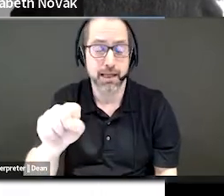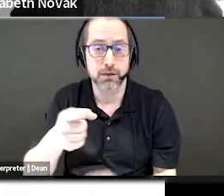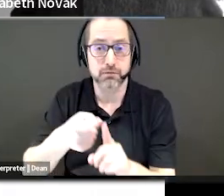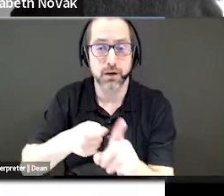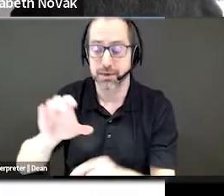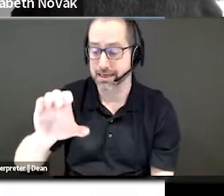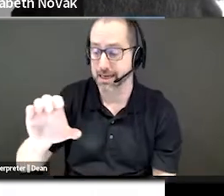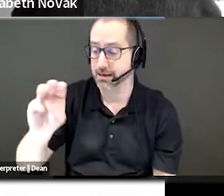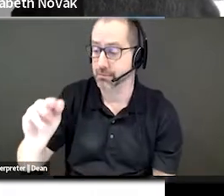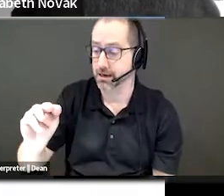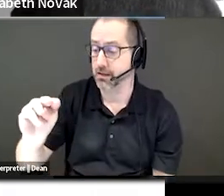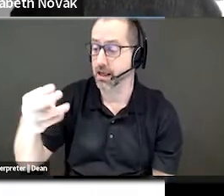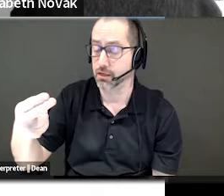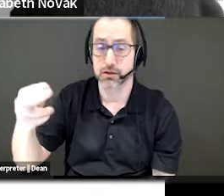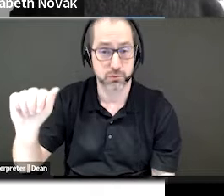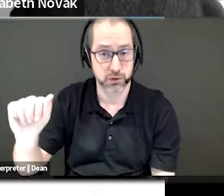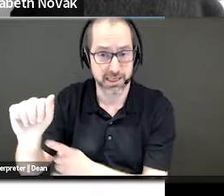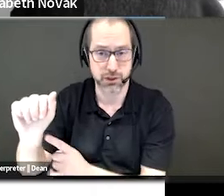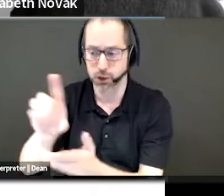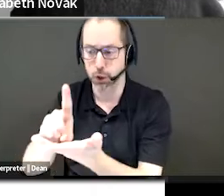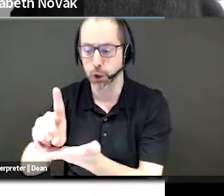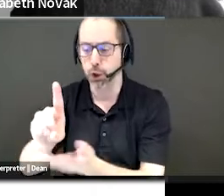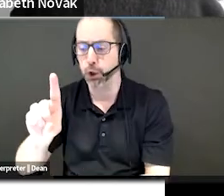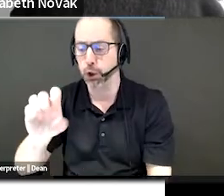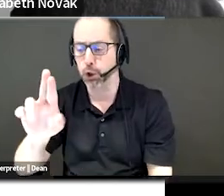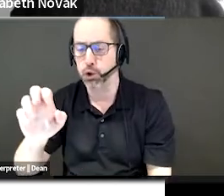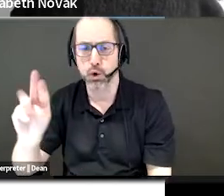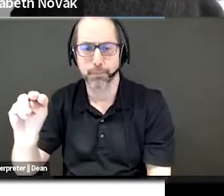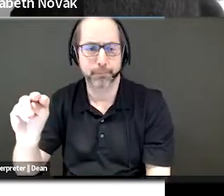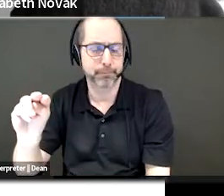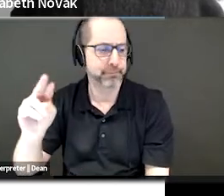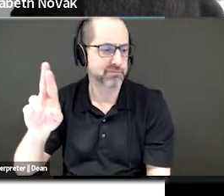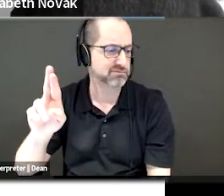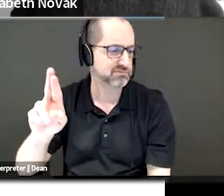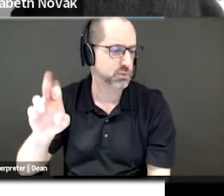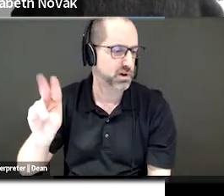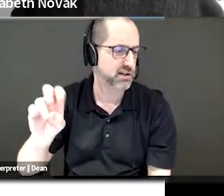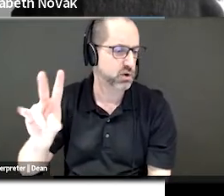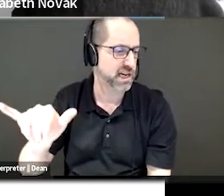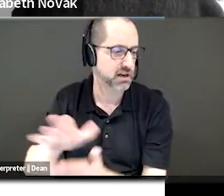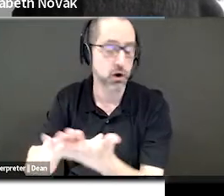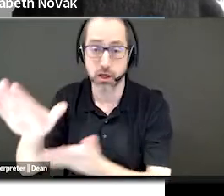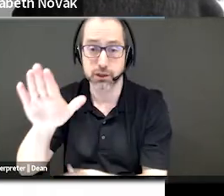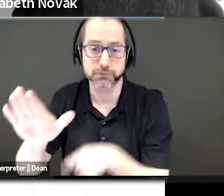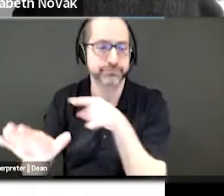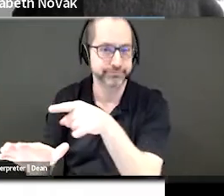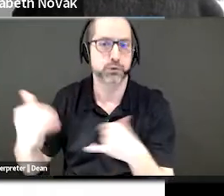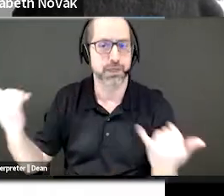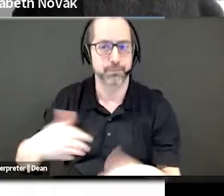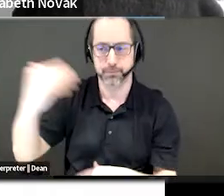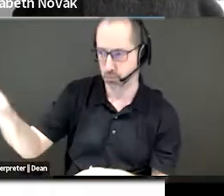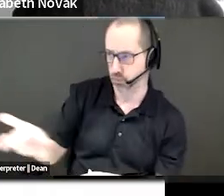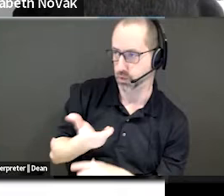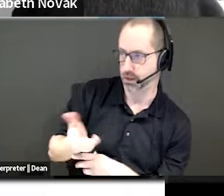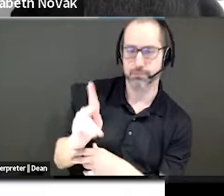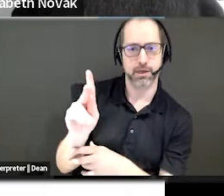Durham Recovery College. So please join me in welcoming Kristen, who is going to give a